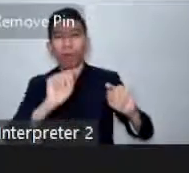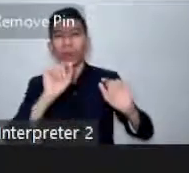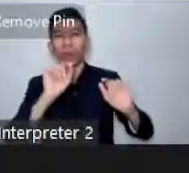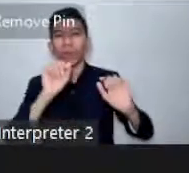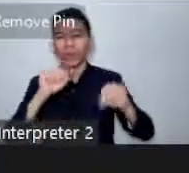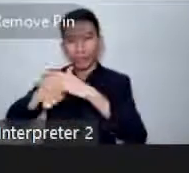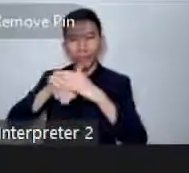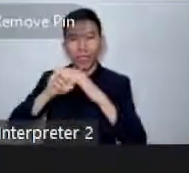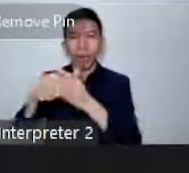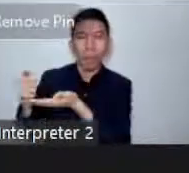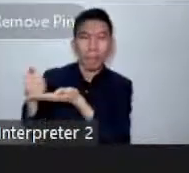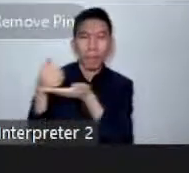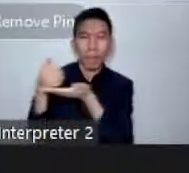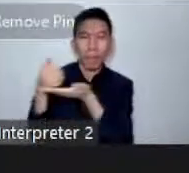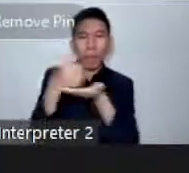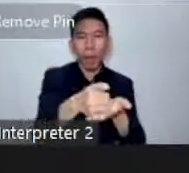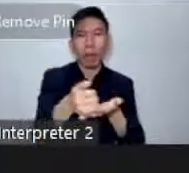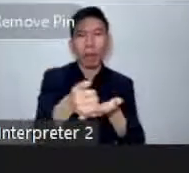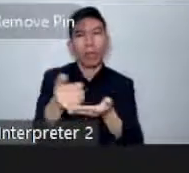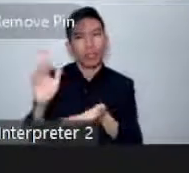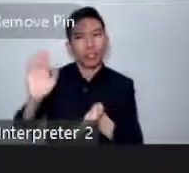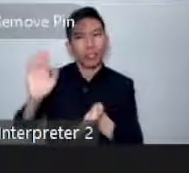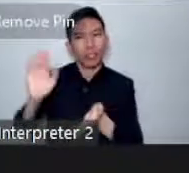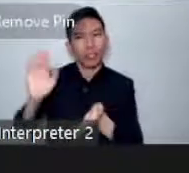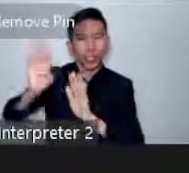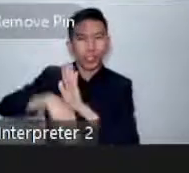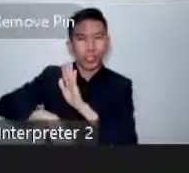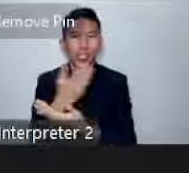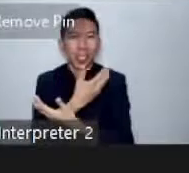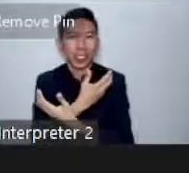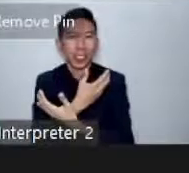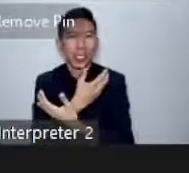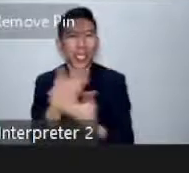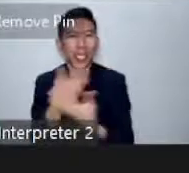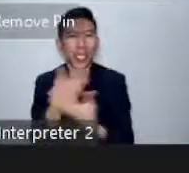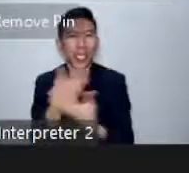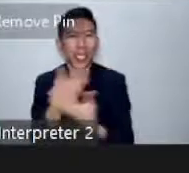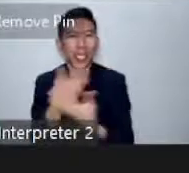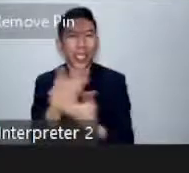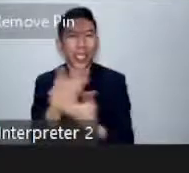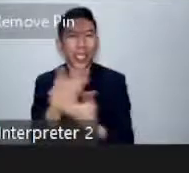affordable healthcare services. Thank you very much and good morning to all of you.